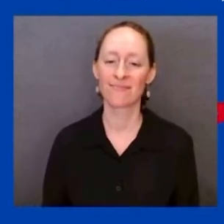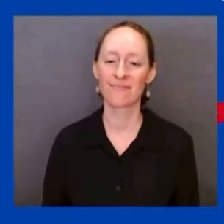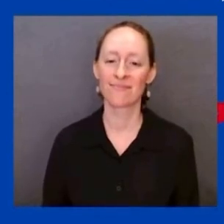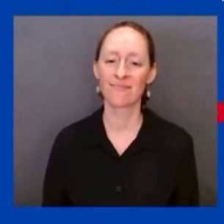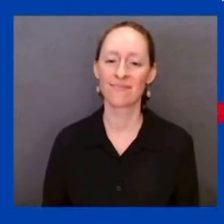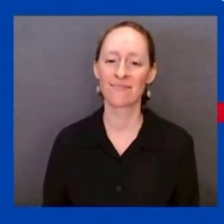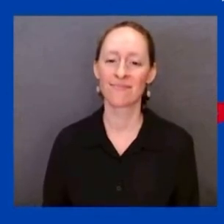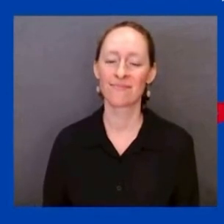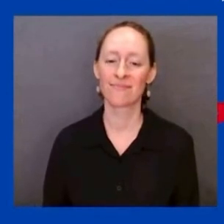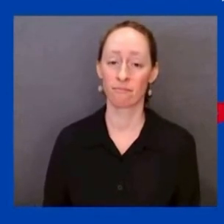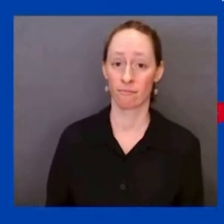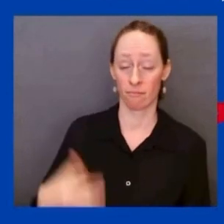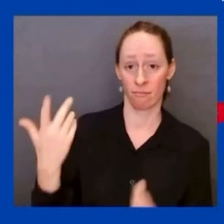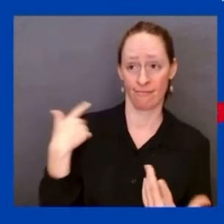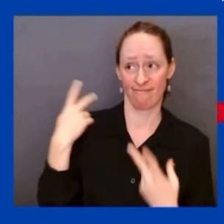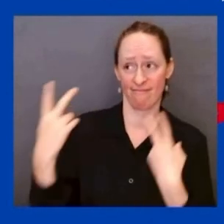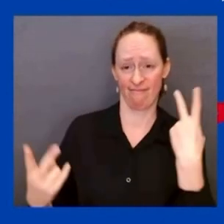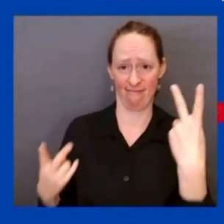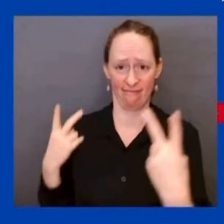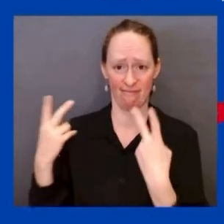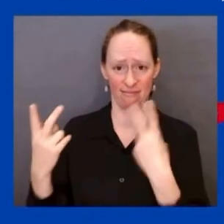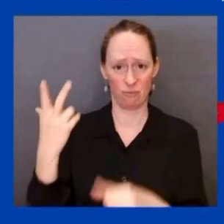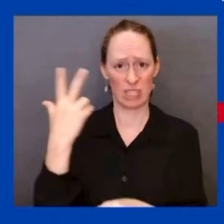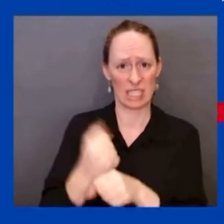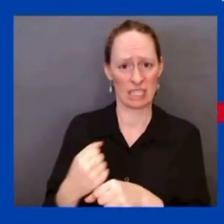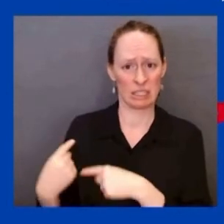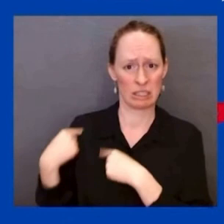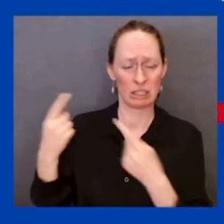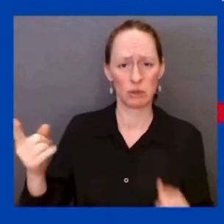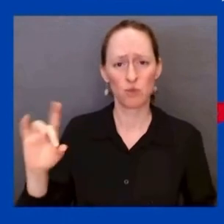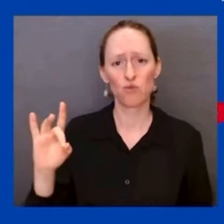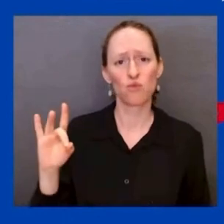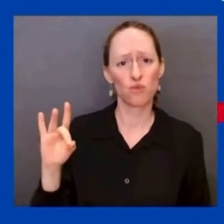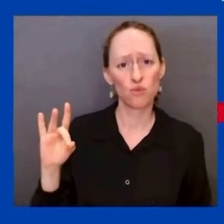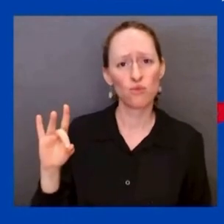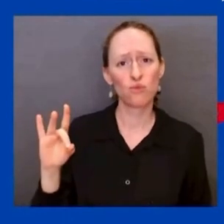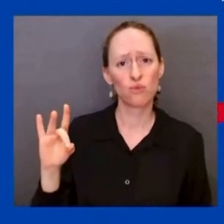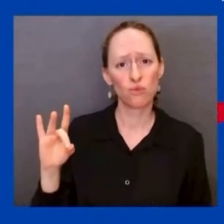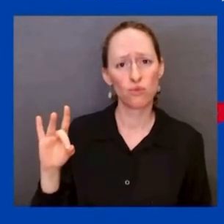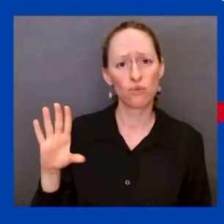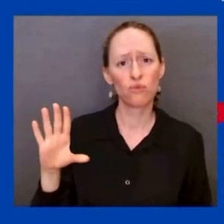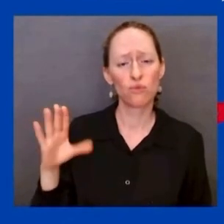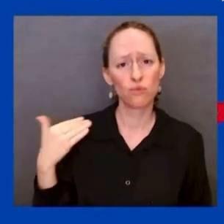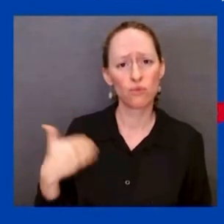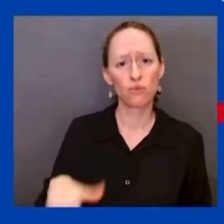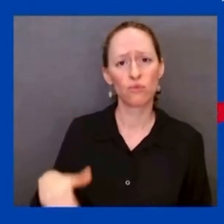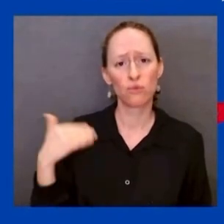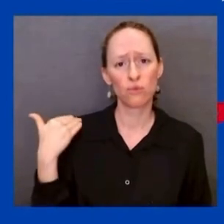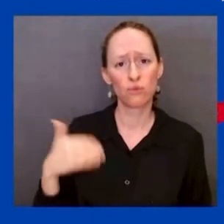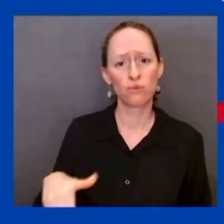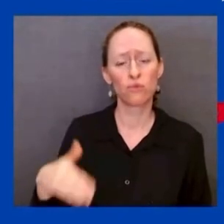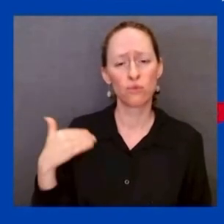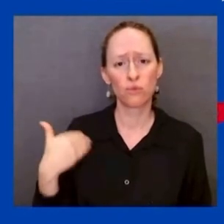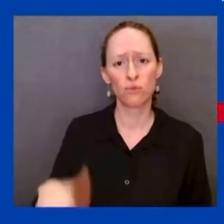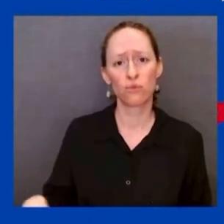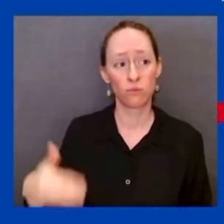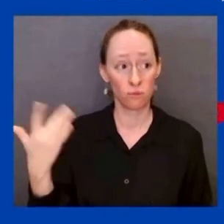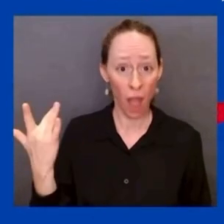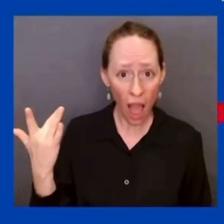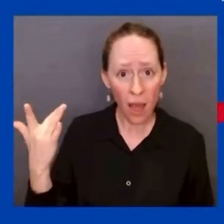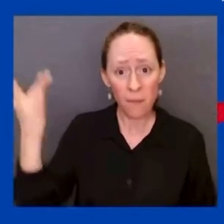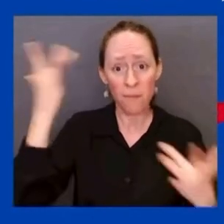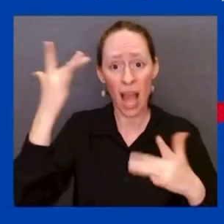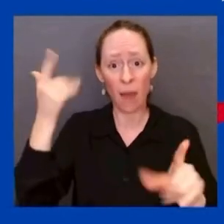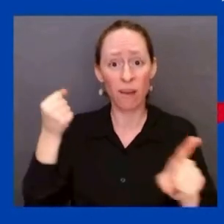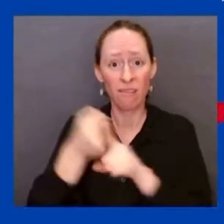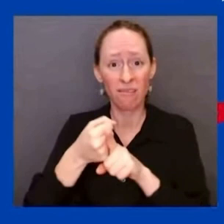global pandemic exacerbated gaps in mental health support for our students and educators alike, educators like